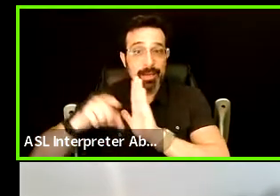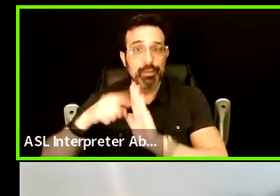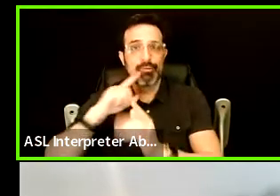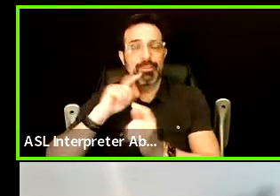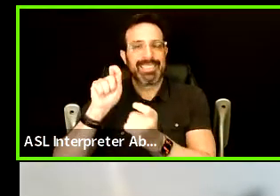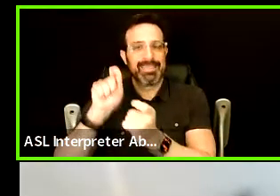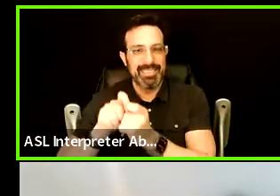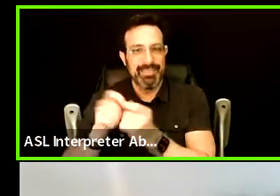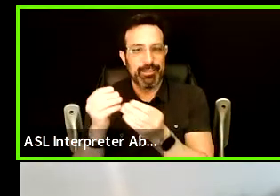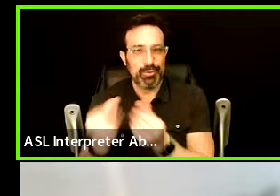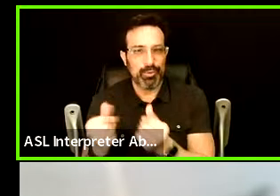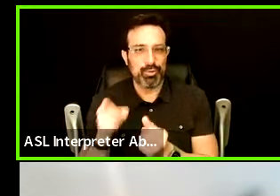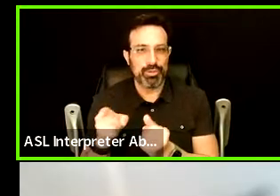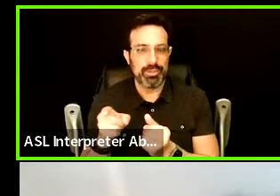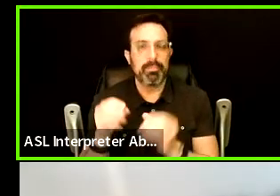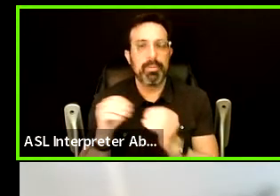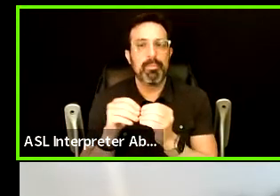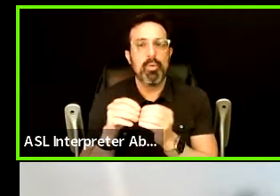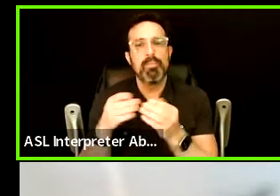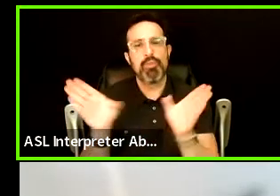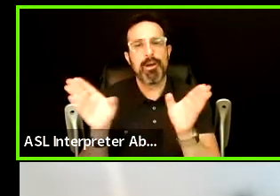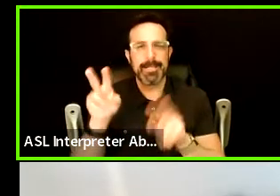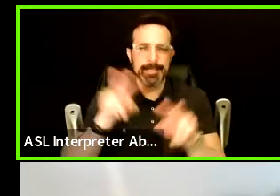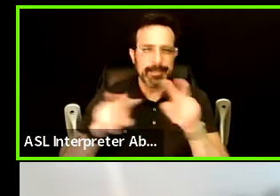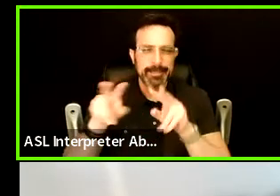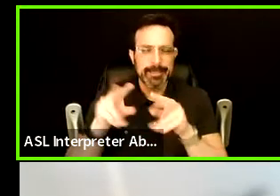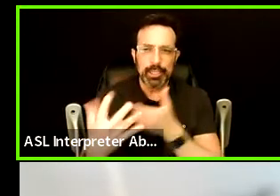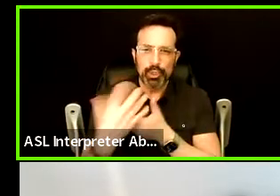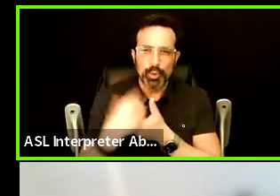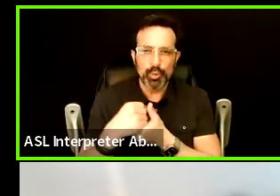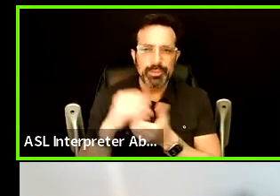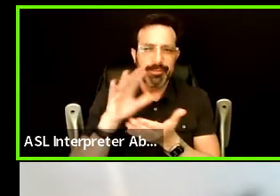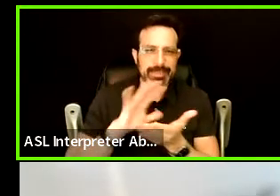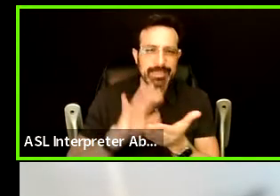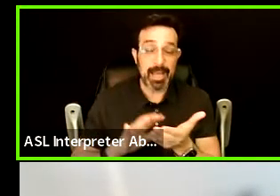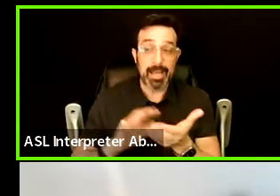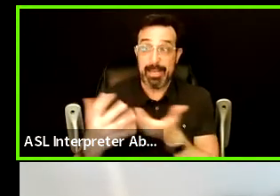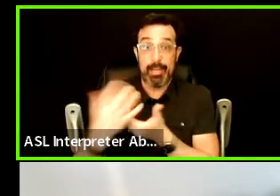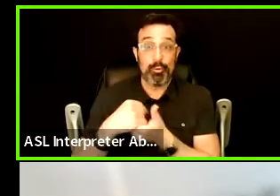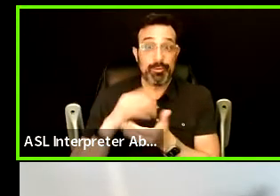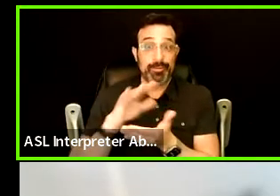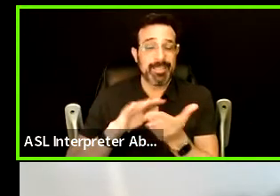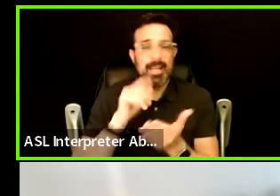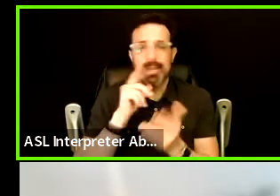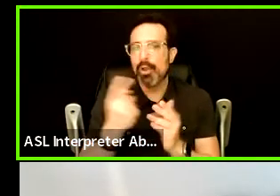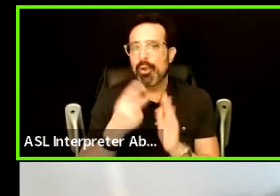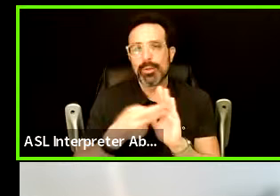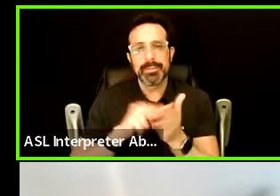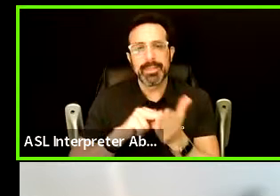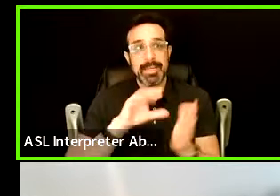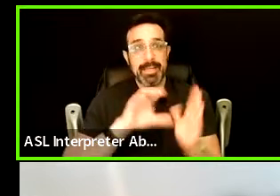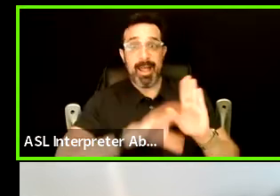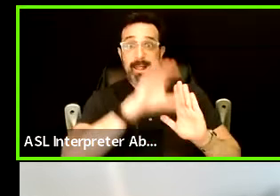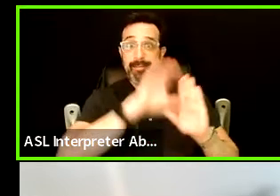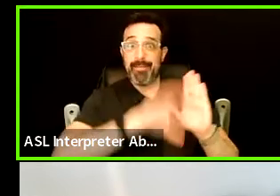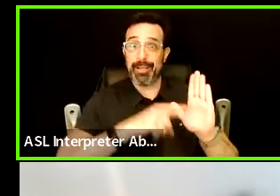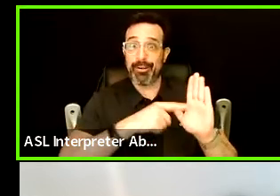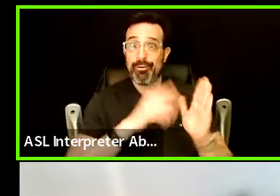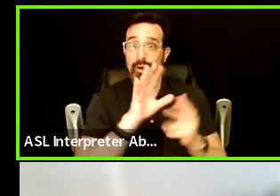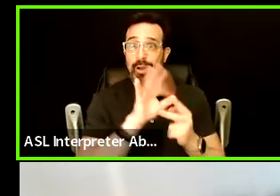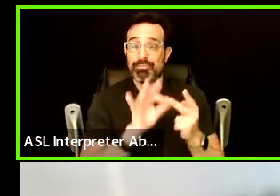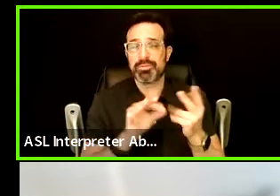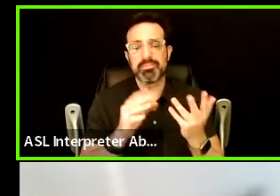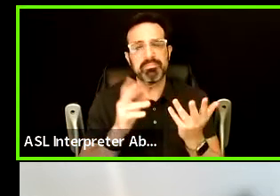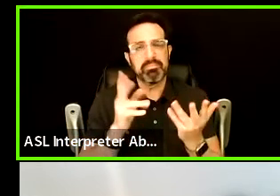specific solution, but more broadly looking for inclusive design, and inclusive design doesn't always mean that the elevator is the option. Ideally, people